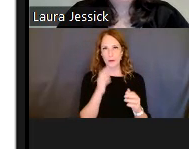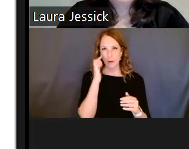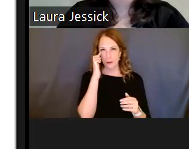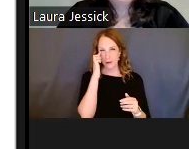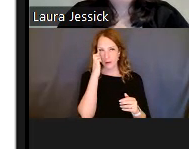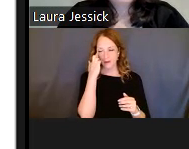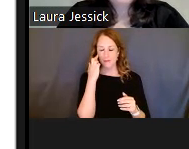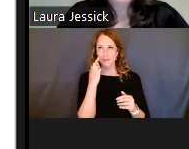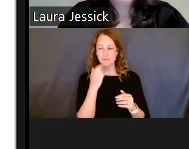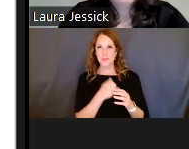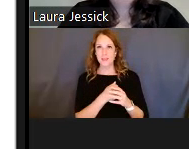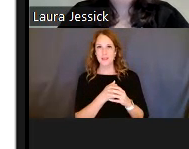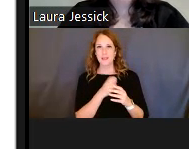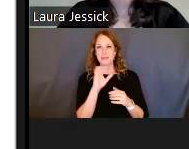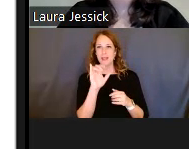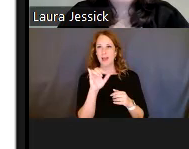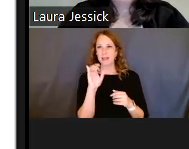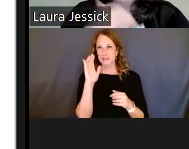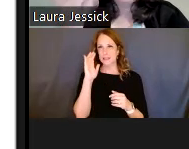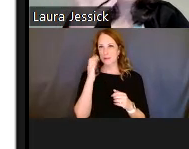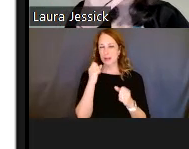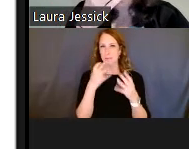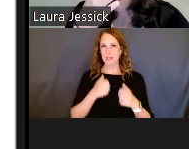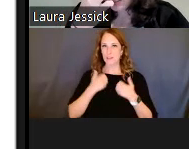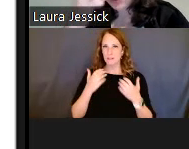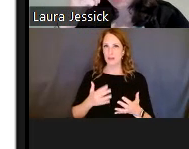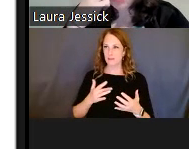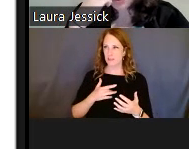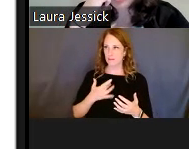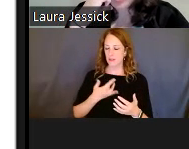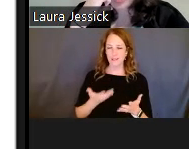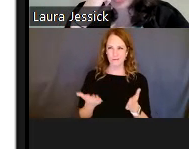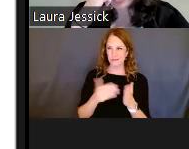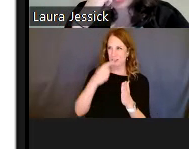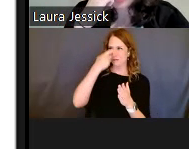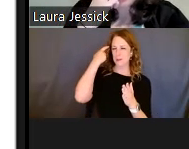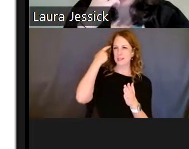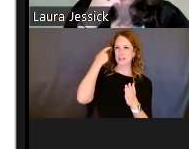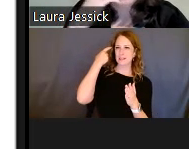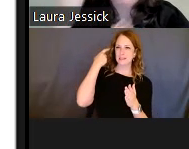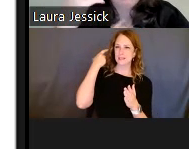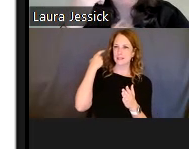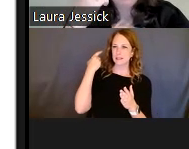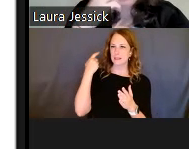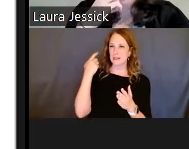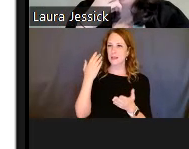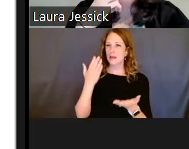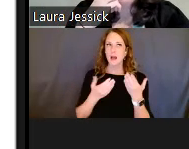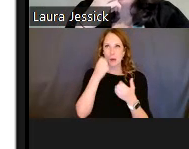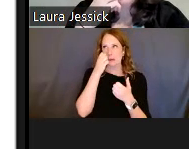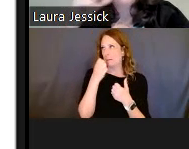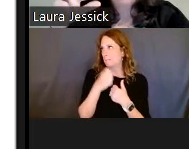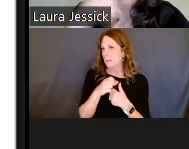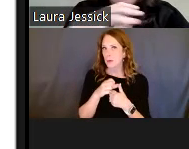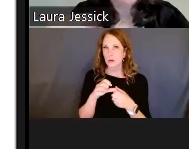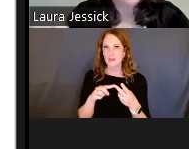It seemed like a lot of survivors found this extra re-traumatizing because they didn't remember. They felt they